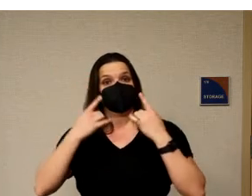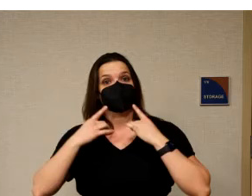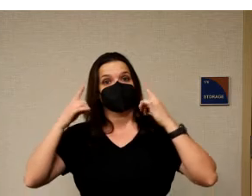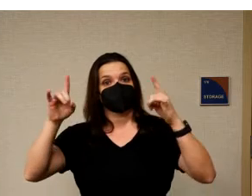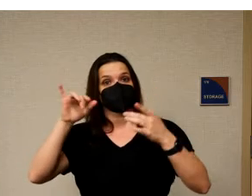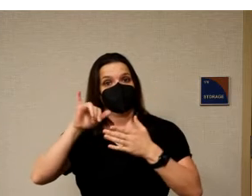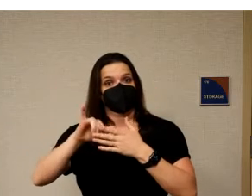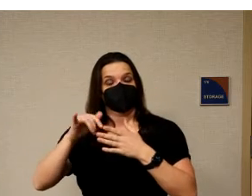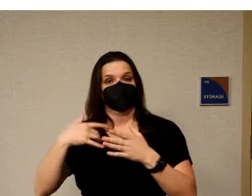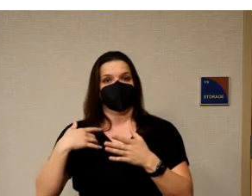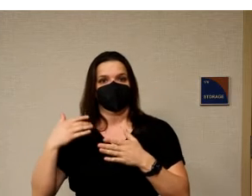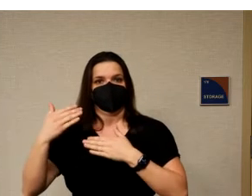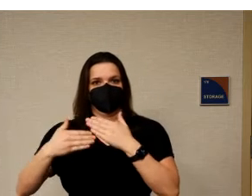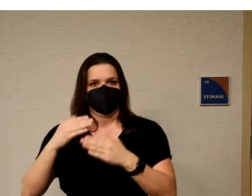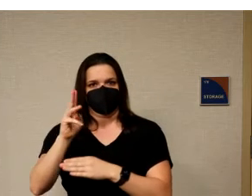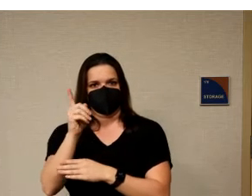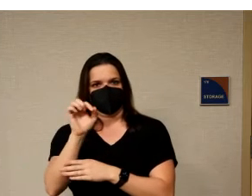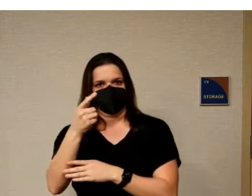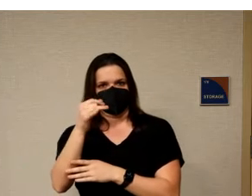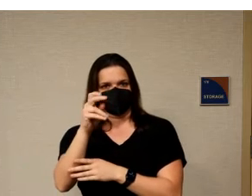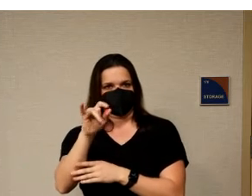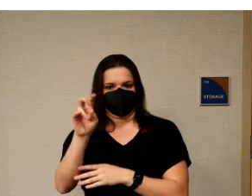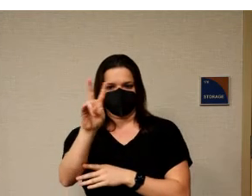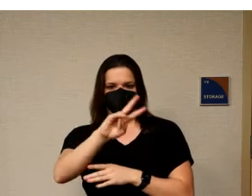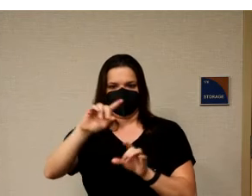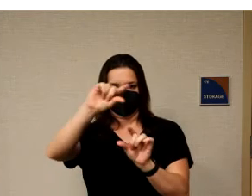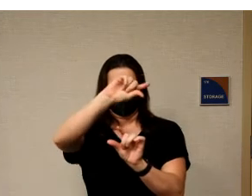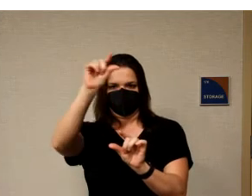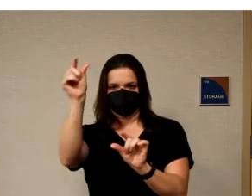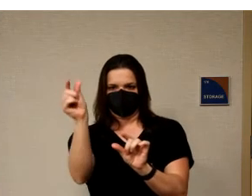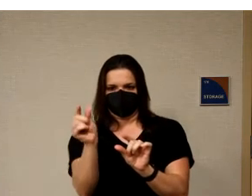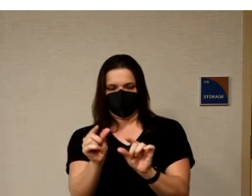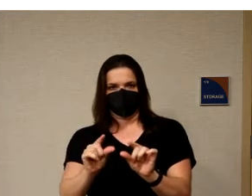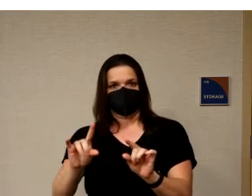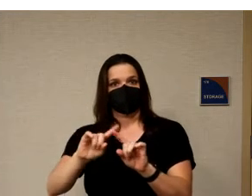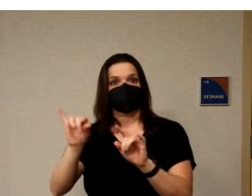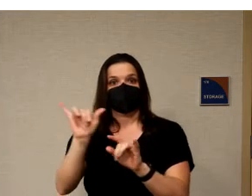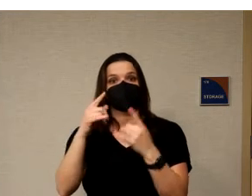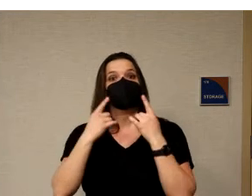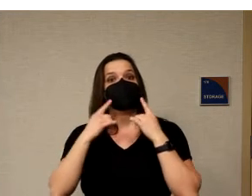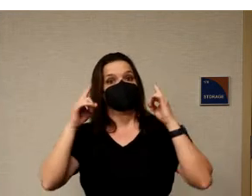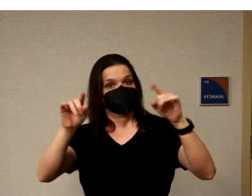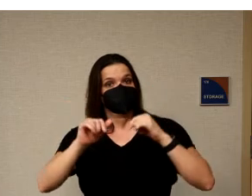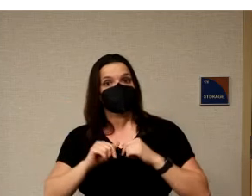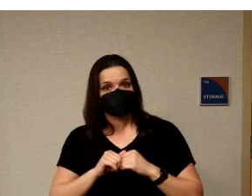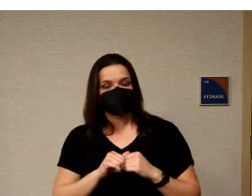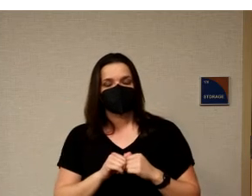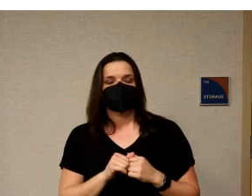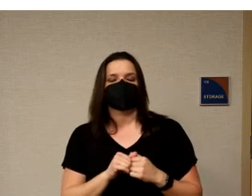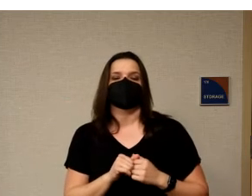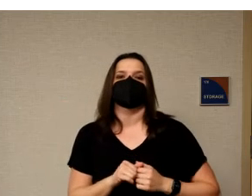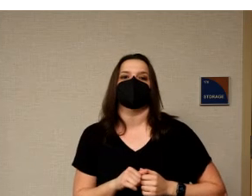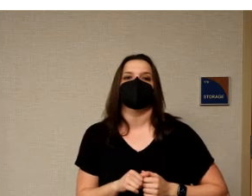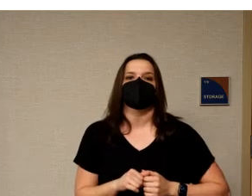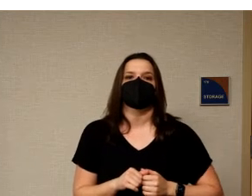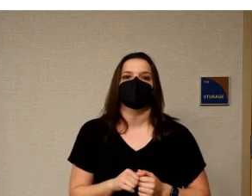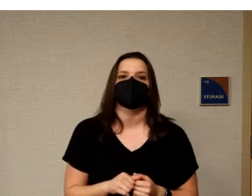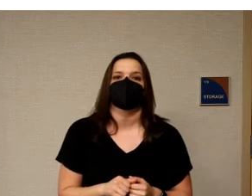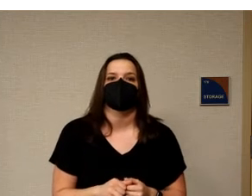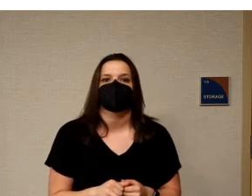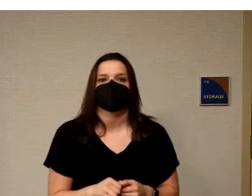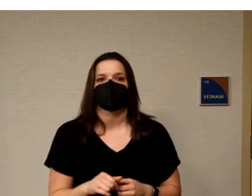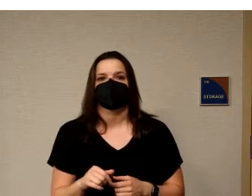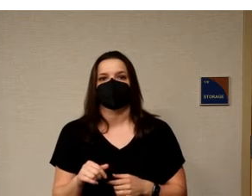goes along the margins of Visalia here, but we do achieve 3